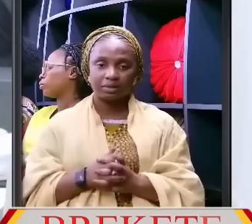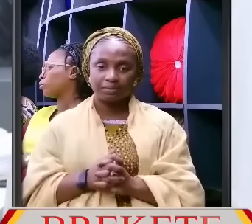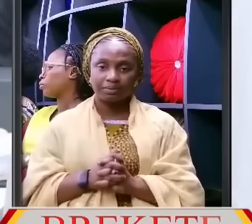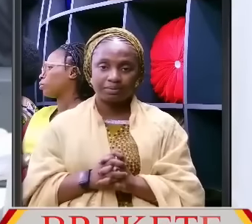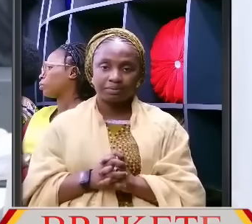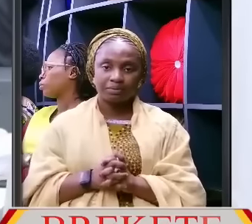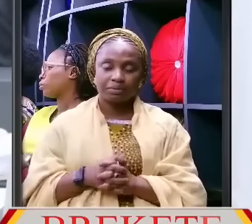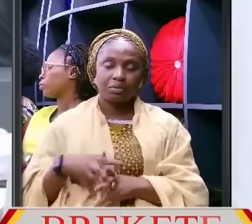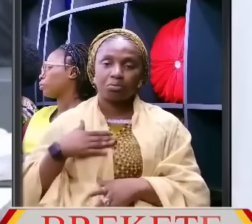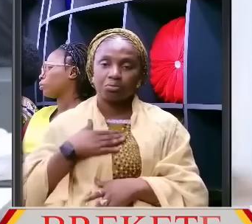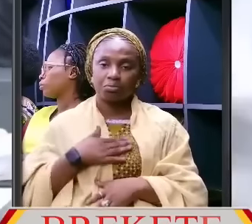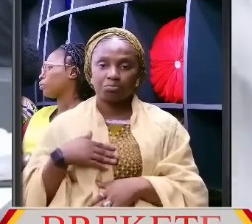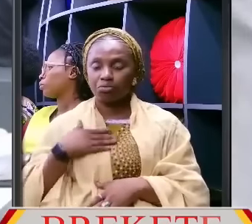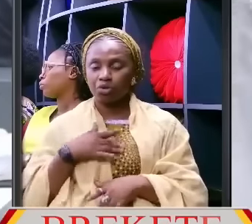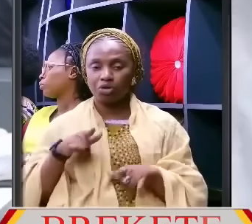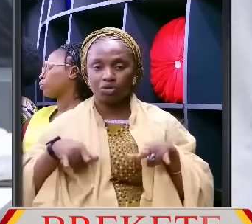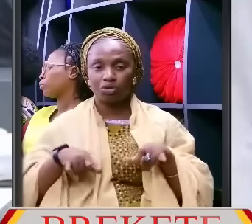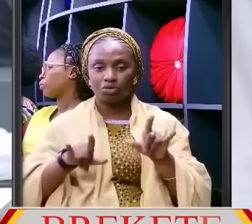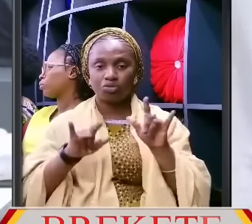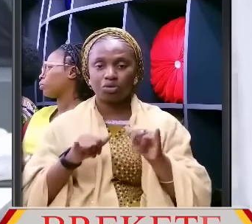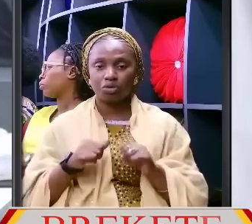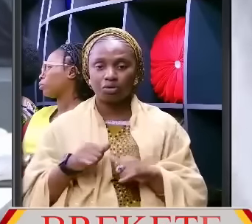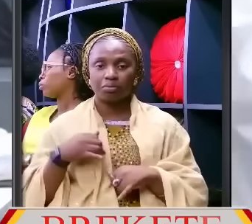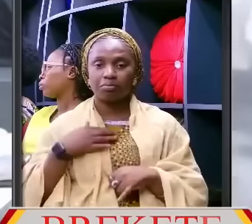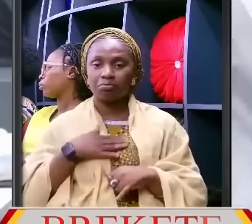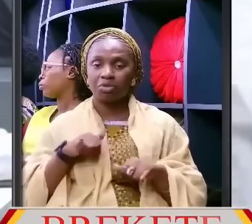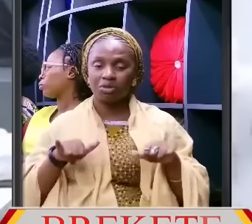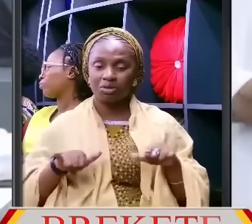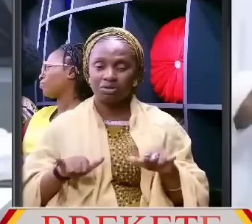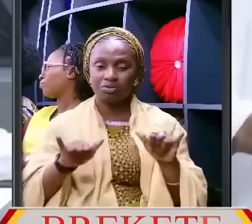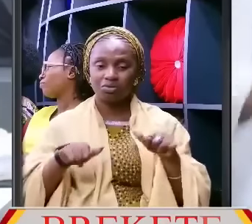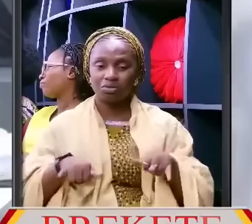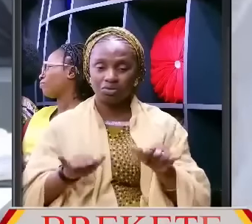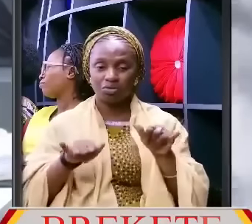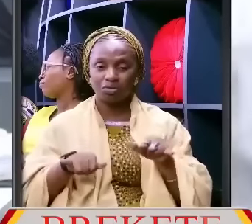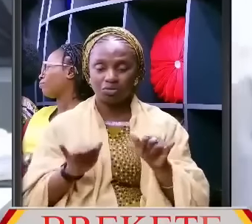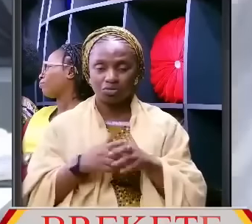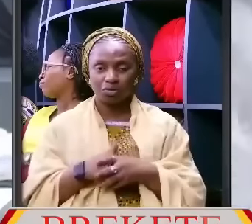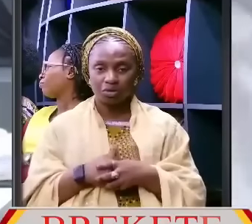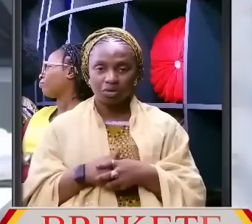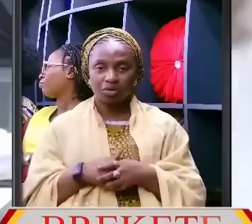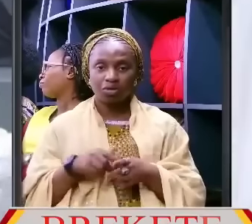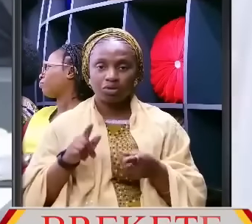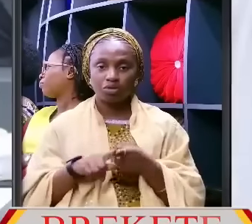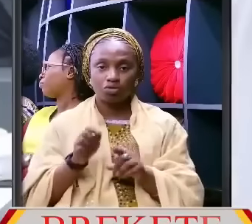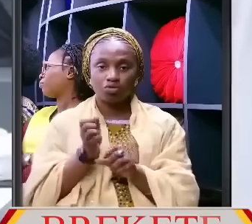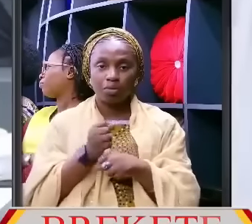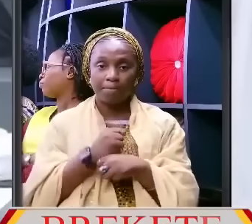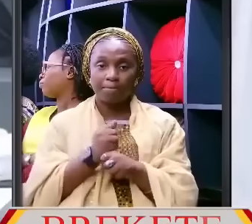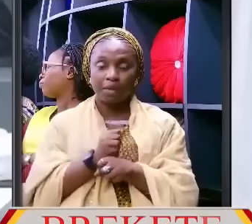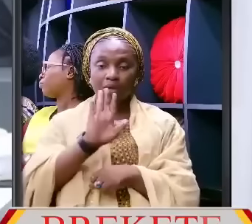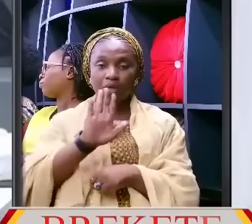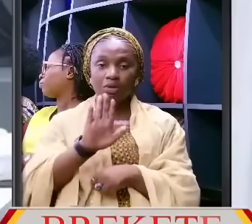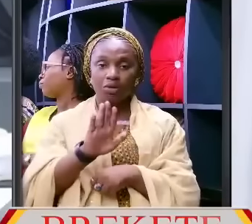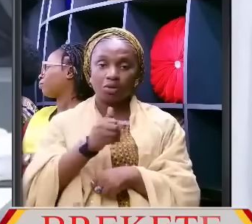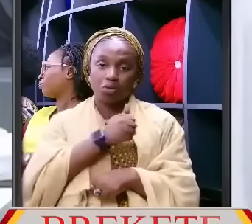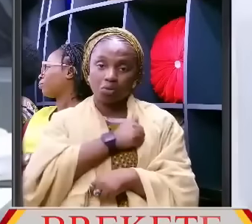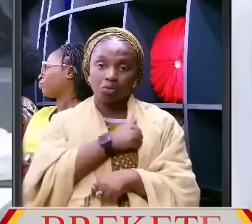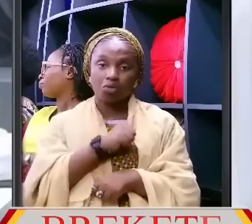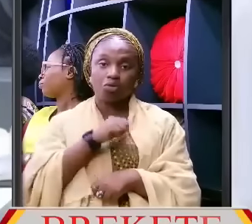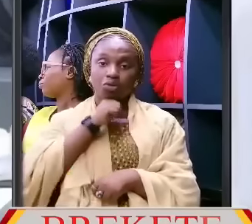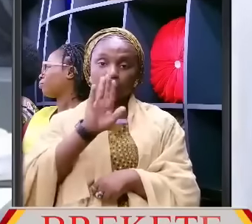Please. Even the ones where they die leave millions and billions for. Most of them know they feel even maintain the money.